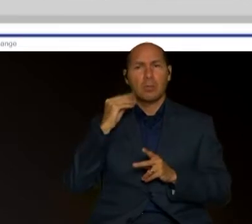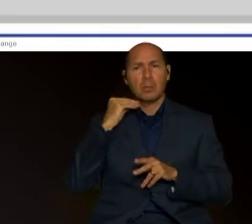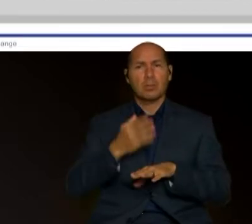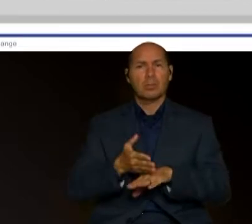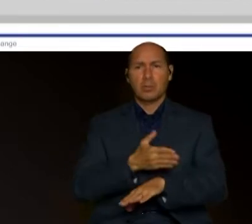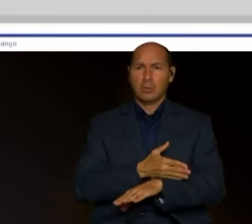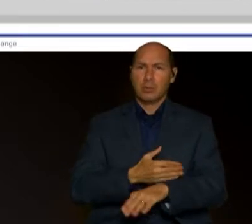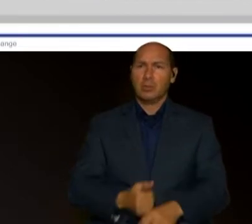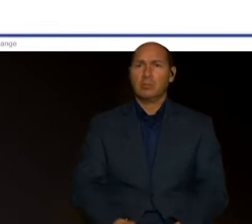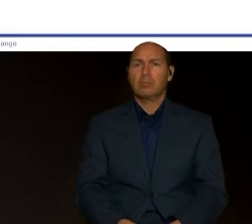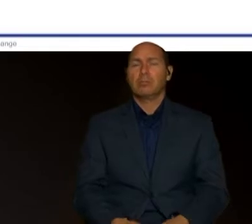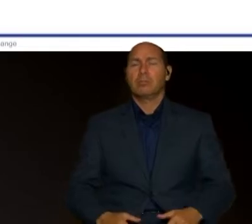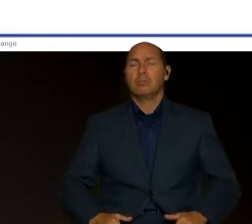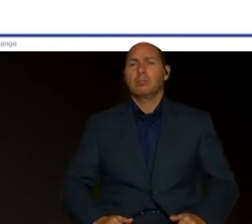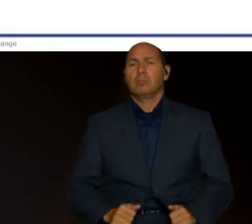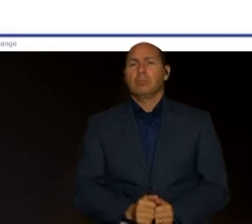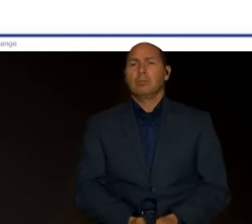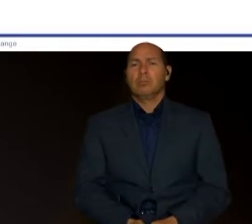within an agency.